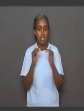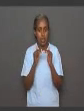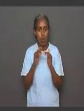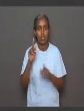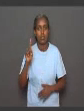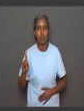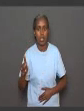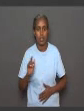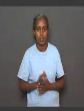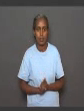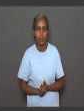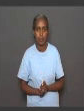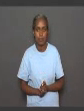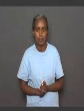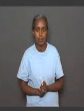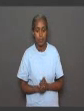-2x equals 1.